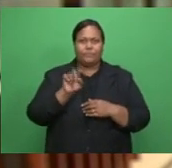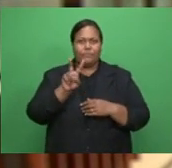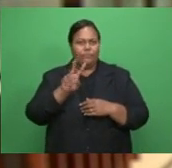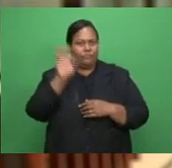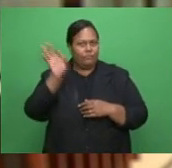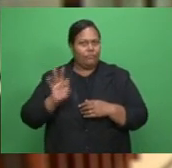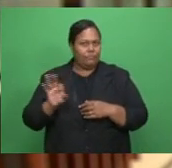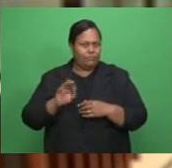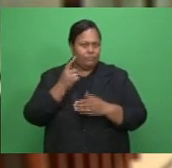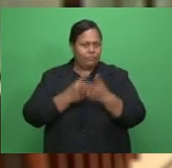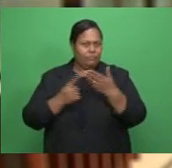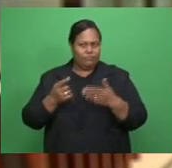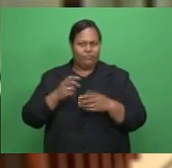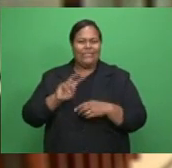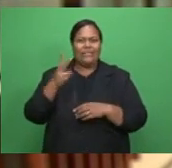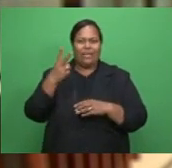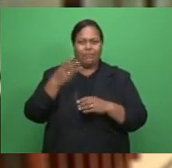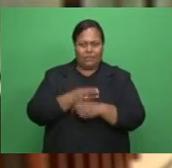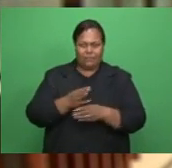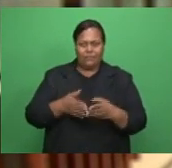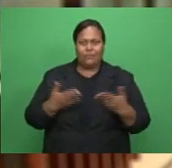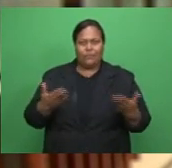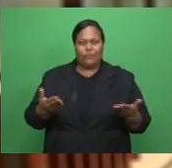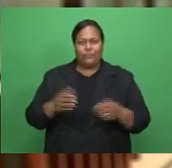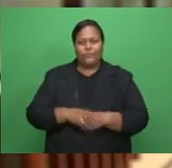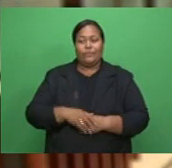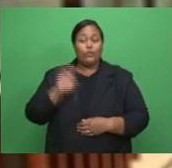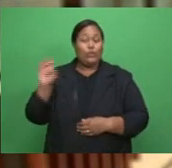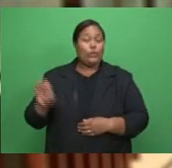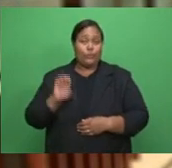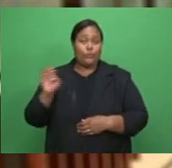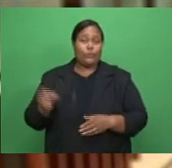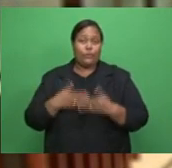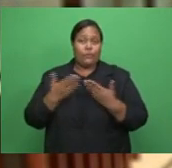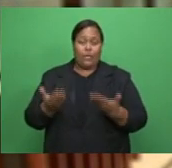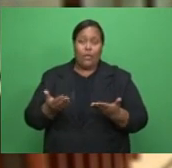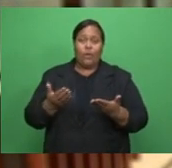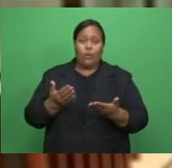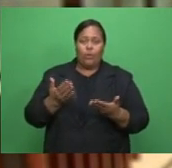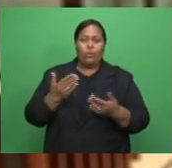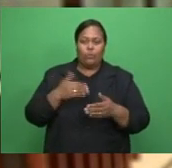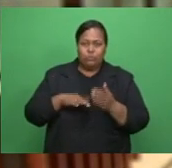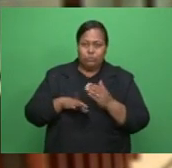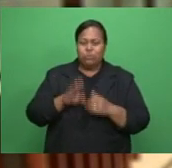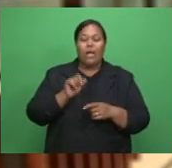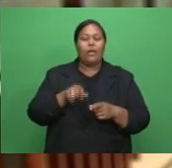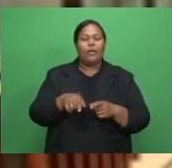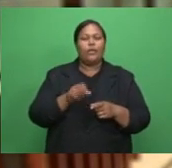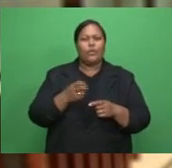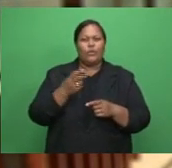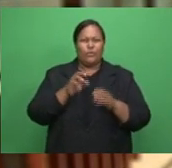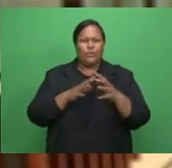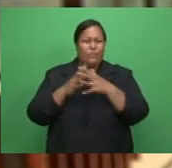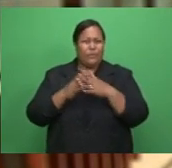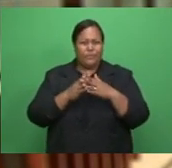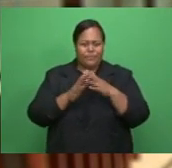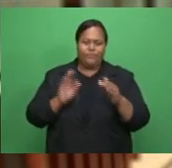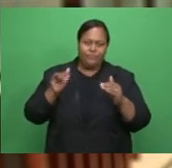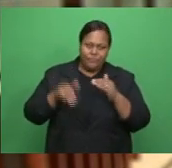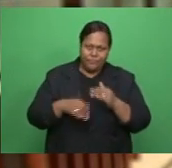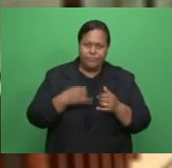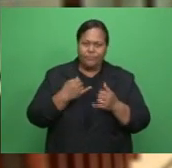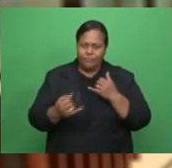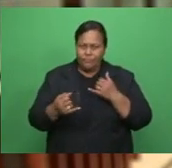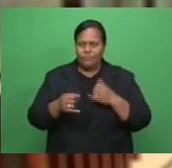third consecutive month. Meanwhile, the euro rose to a 4-month high against the US dollar. This was on hopes that the EU